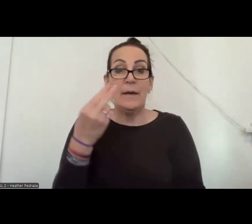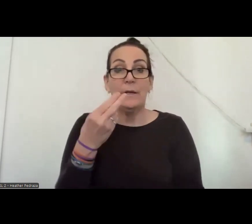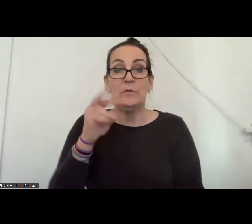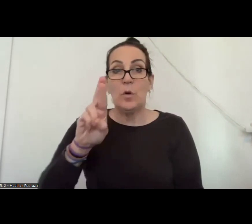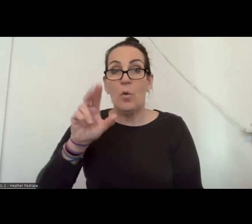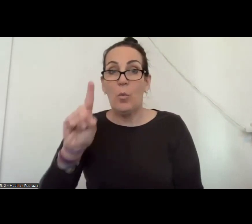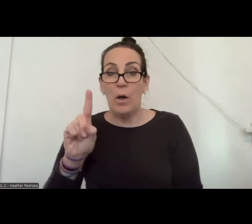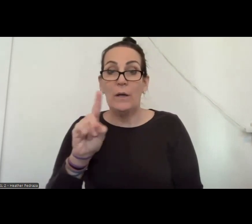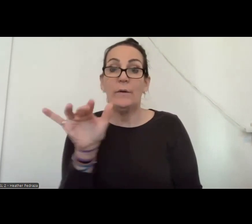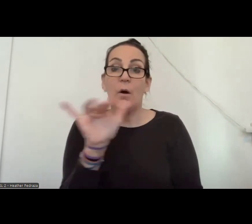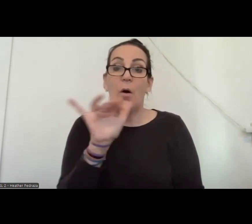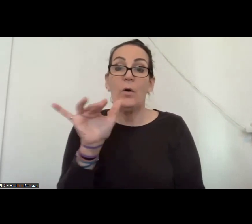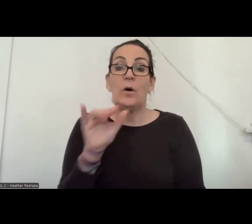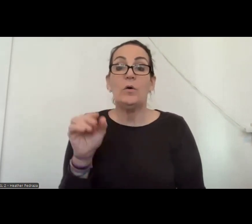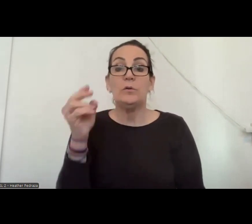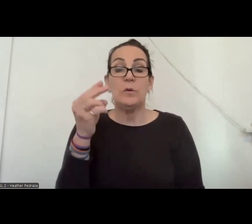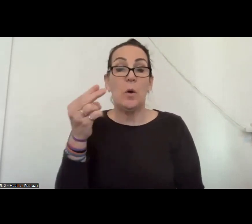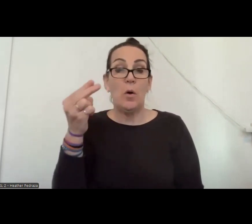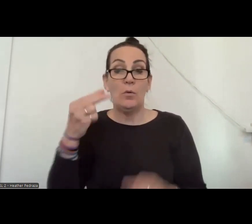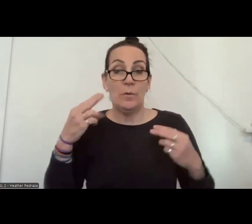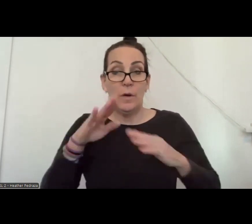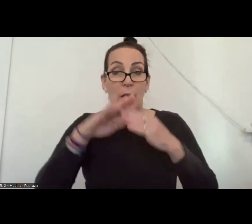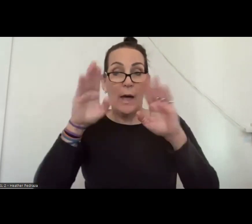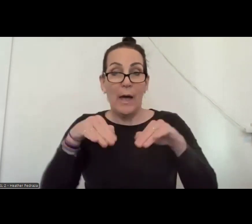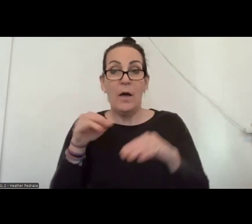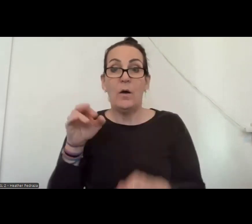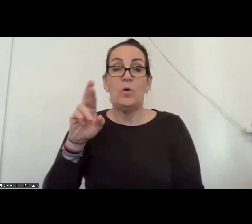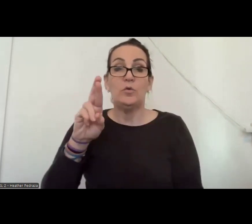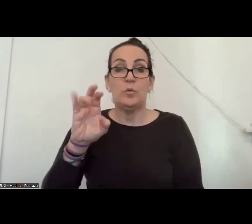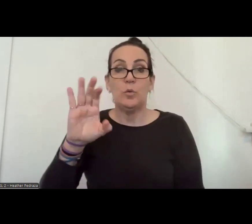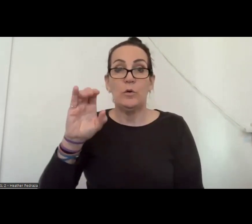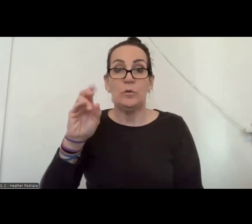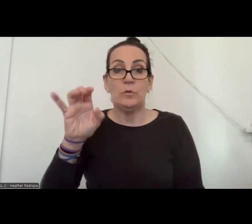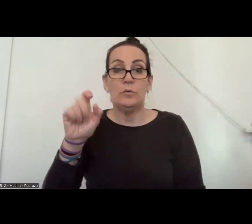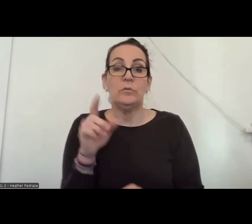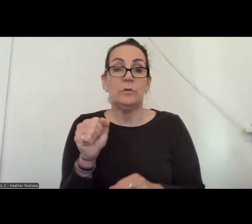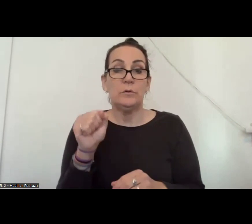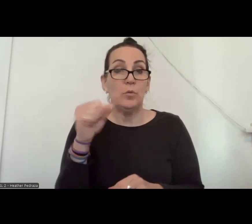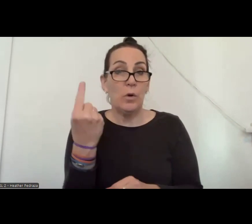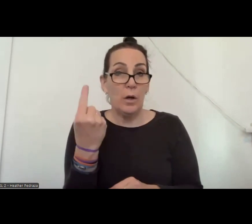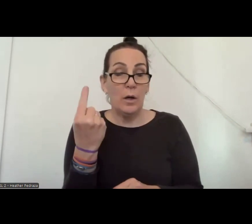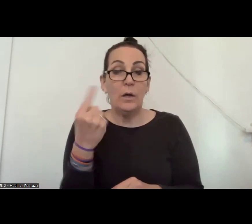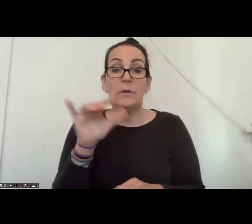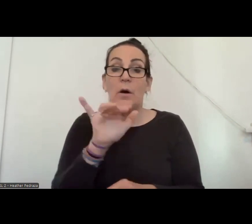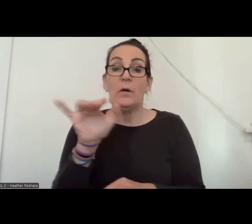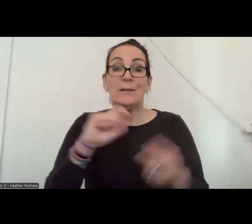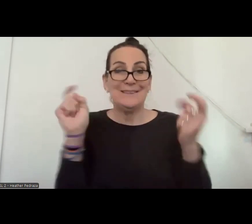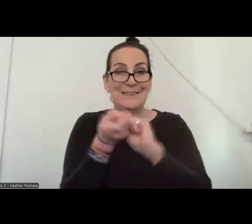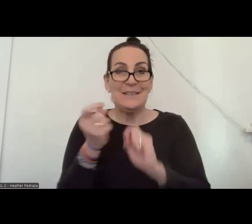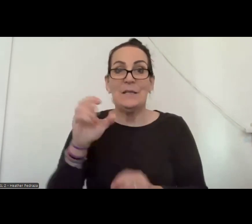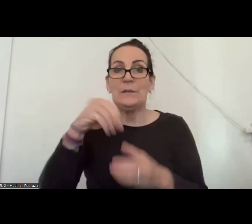1 on our state Medicaid program, changes in SNAP